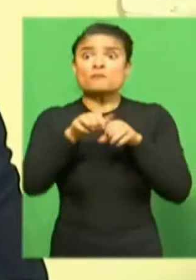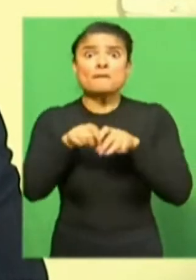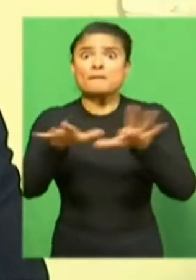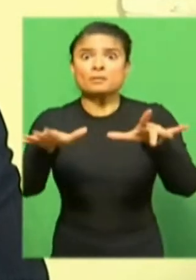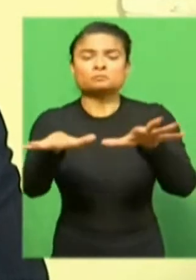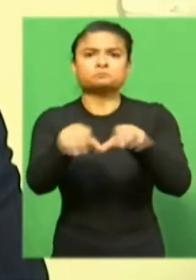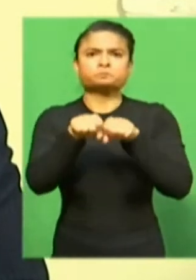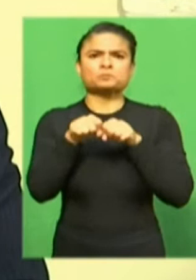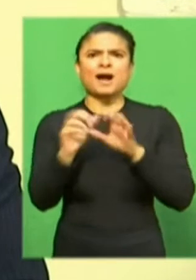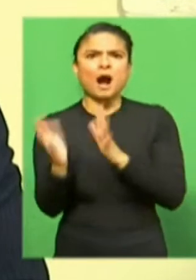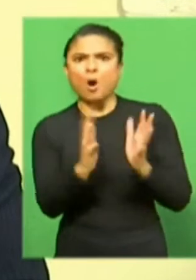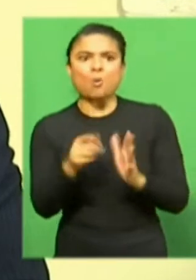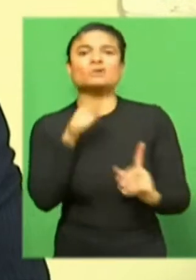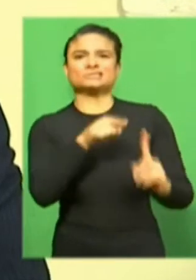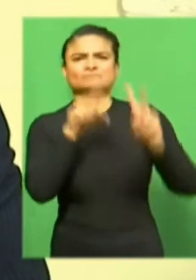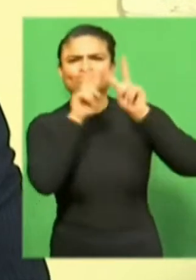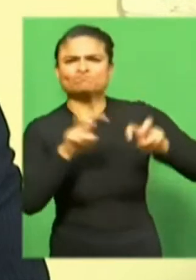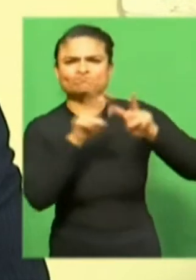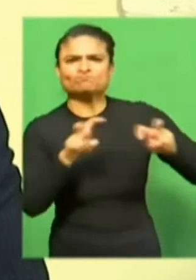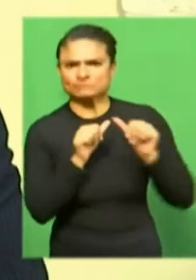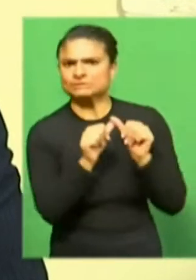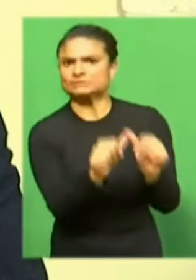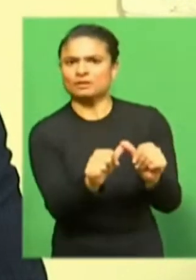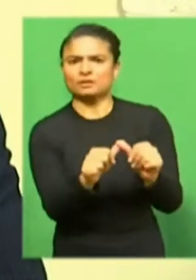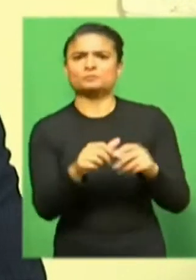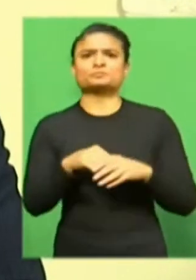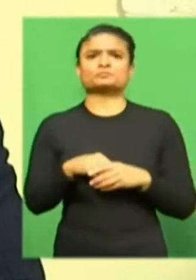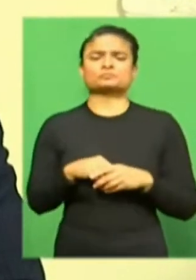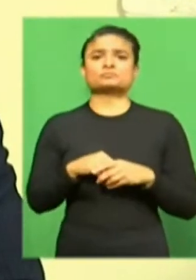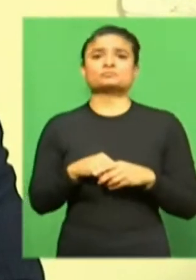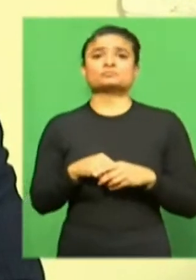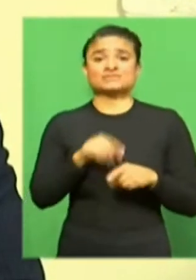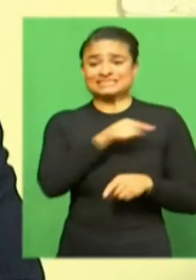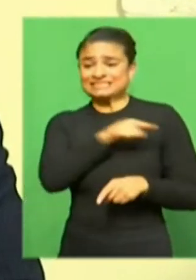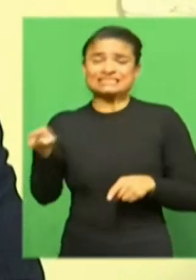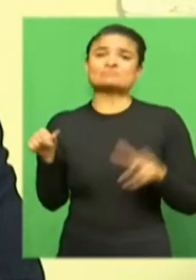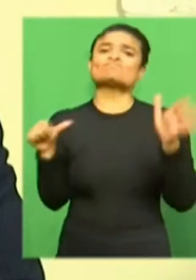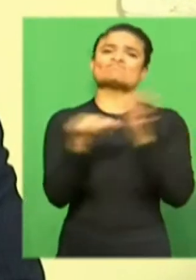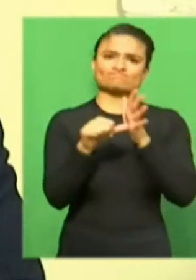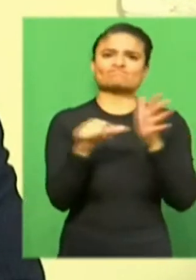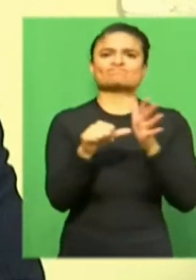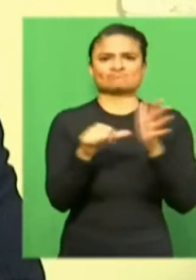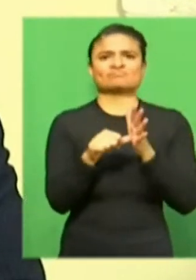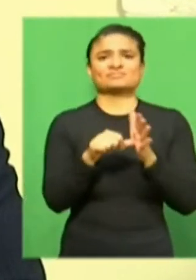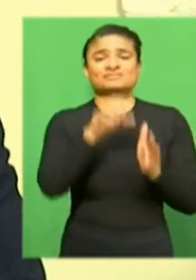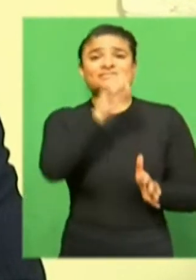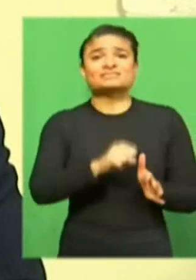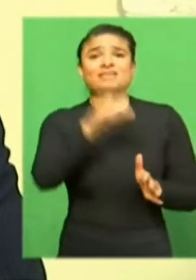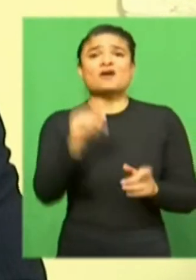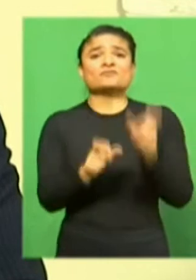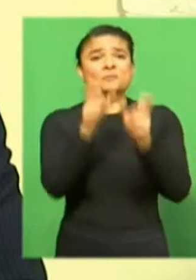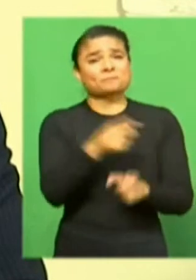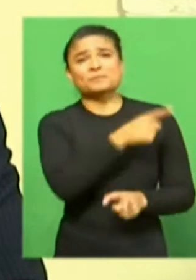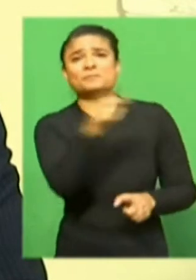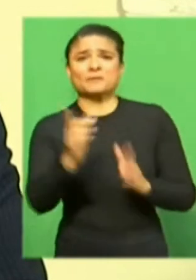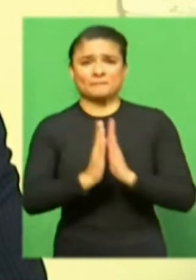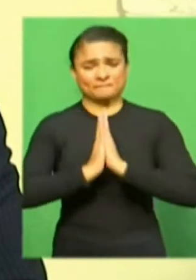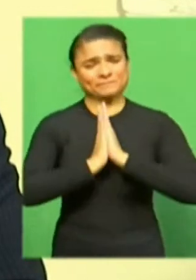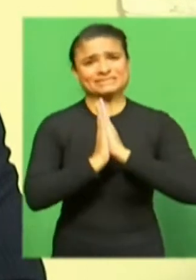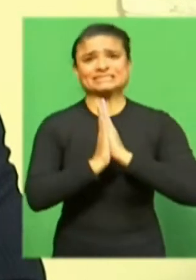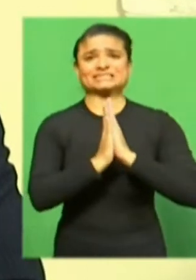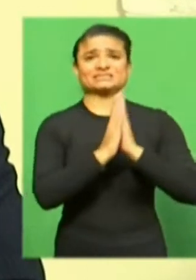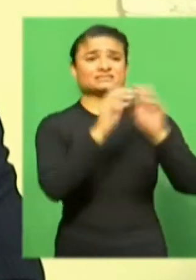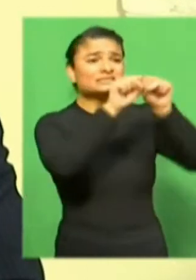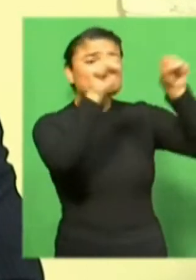are eligible, whether online or via WhatsApp or USSD, or by